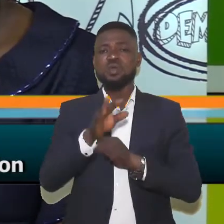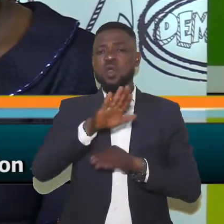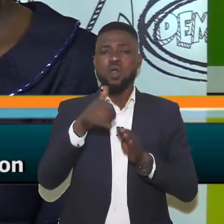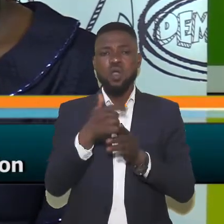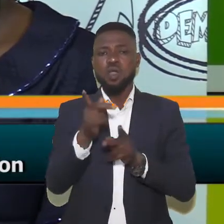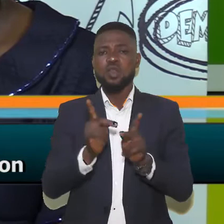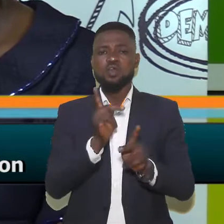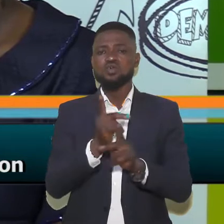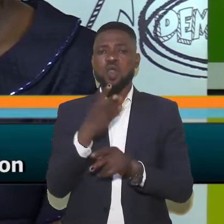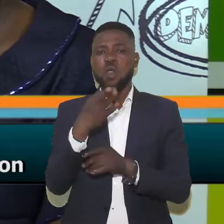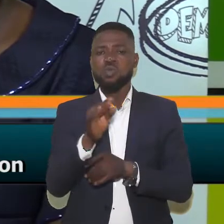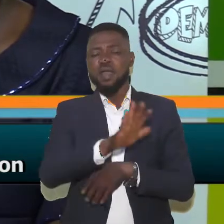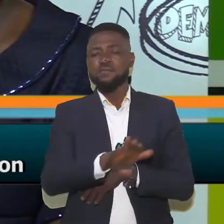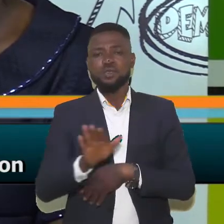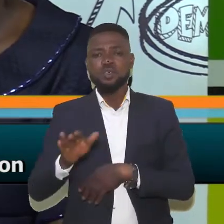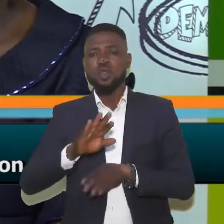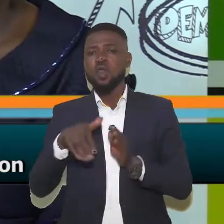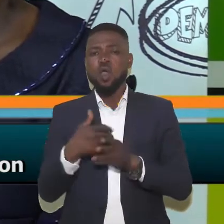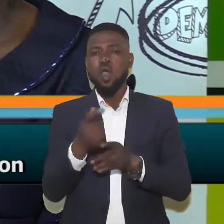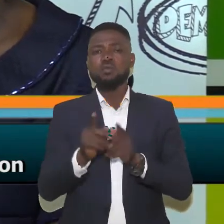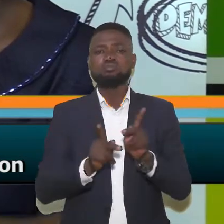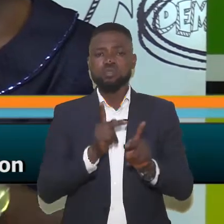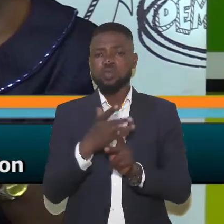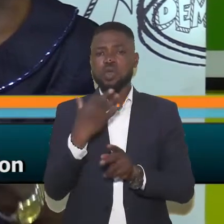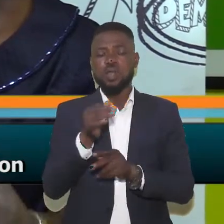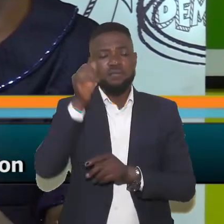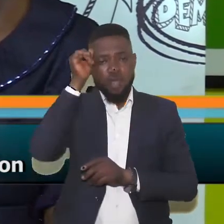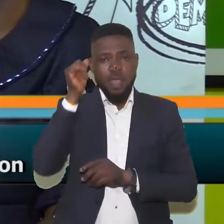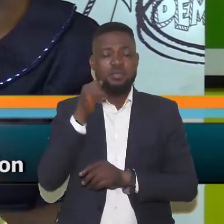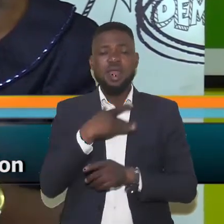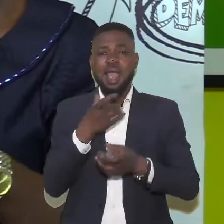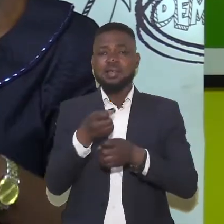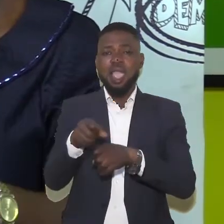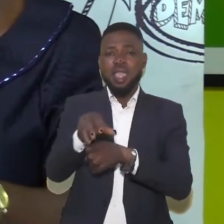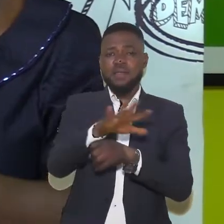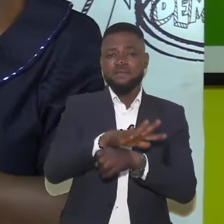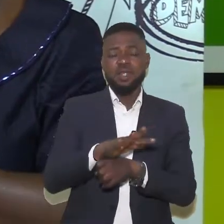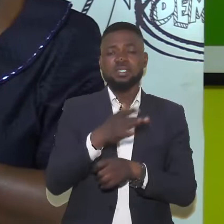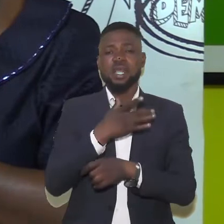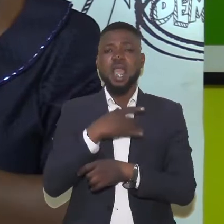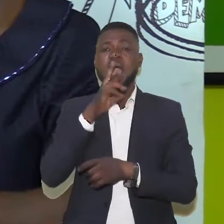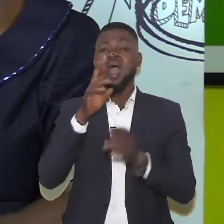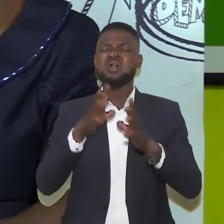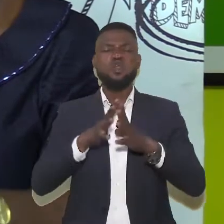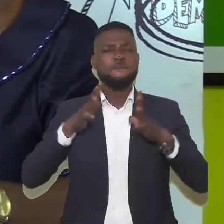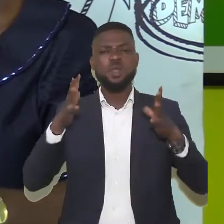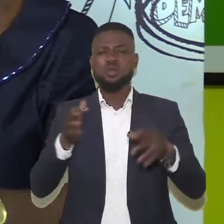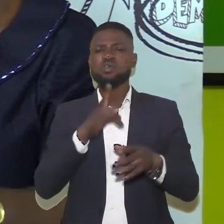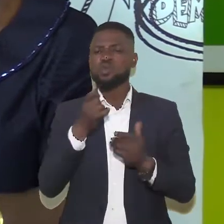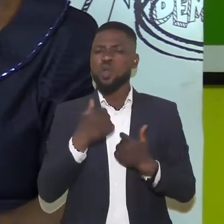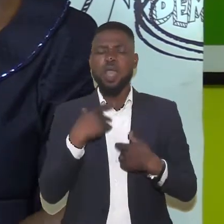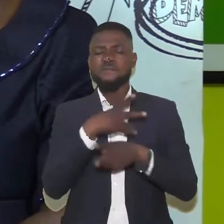into all sorts of children, all sorts of adults, and the influences are